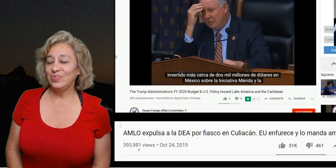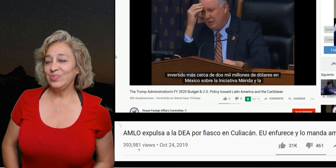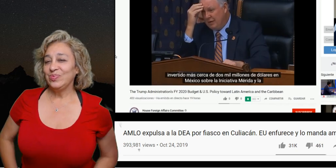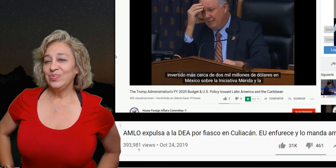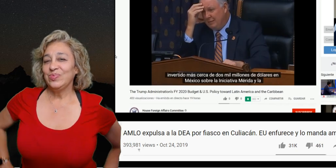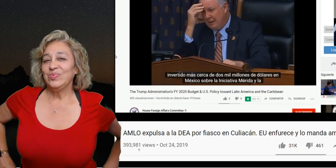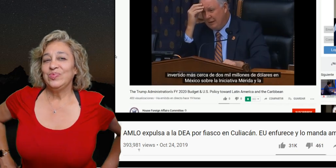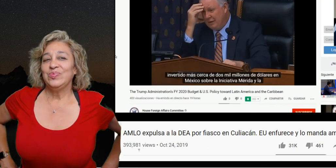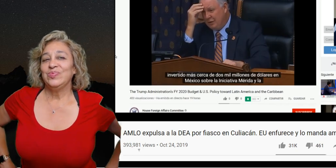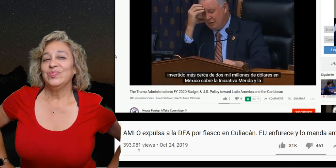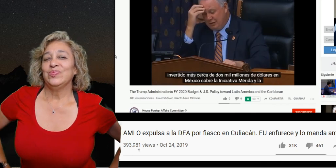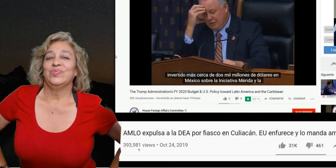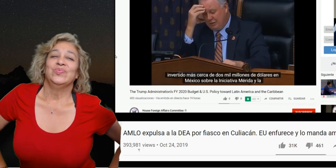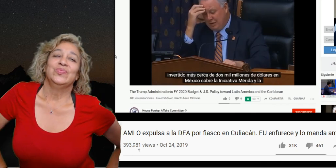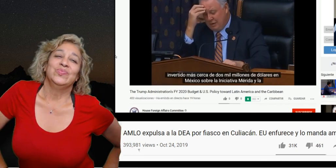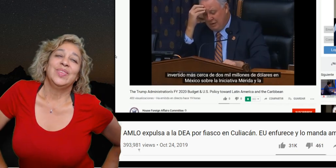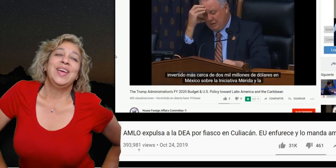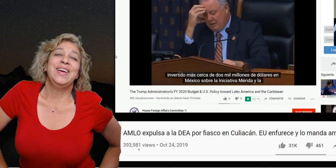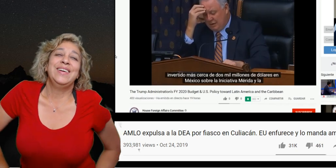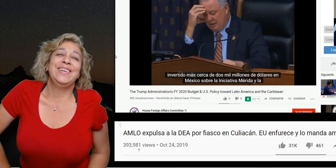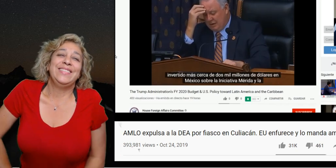Mexico on the Mérida initiative.